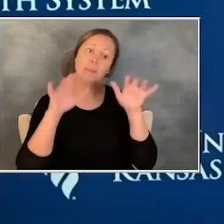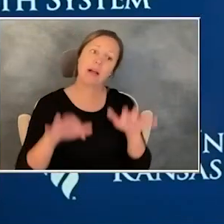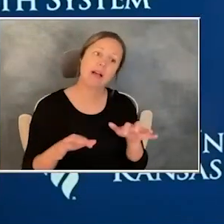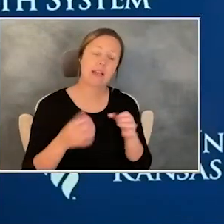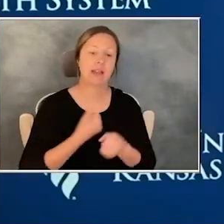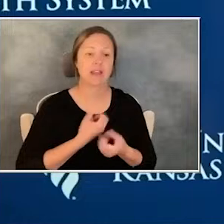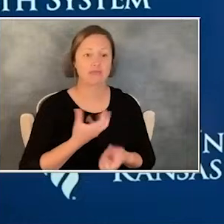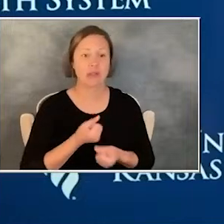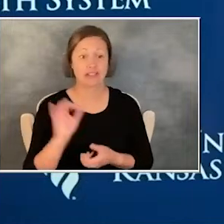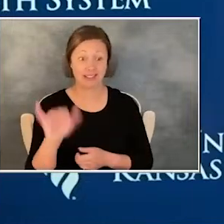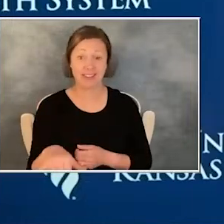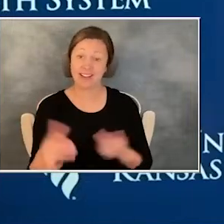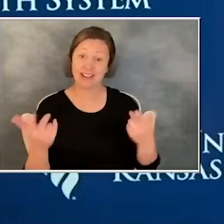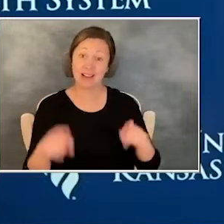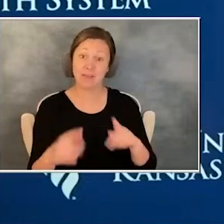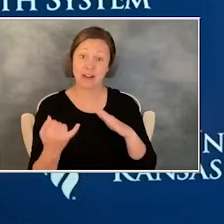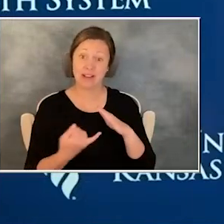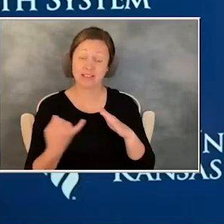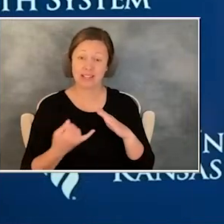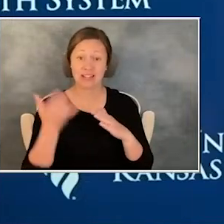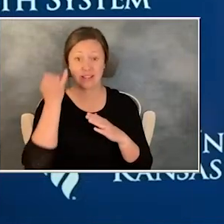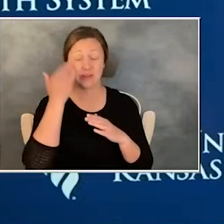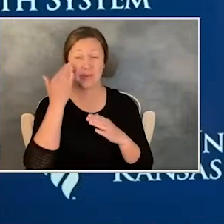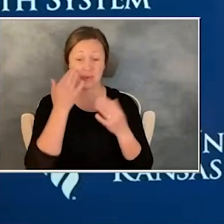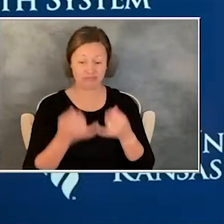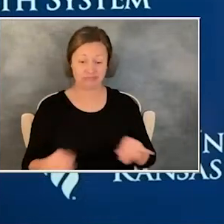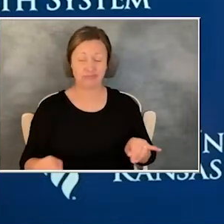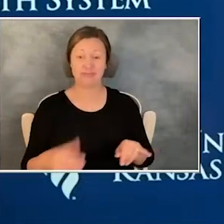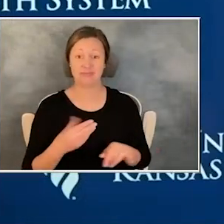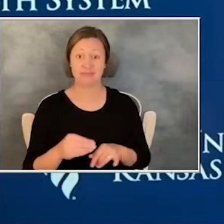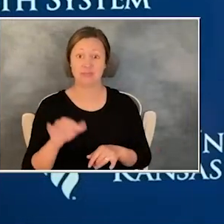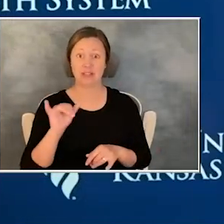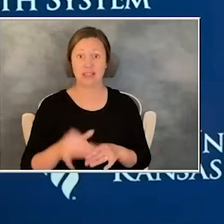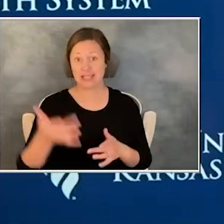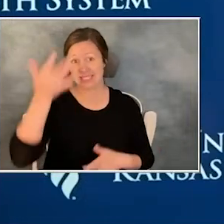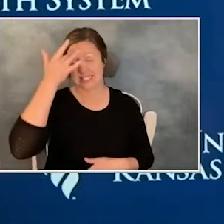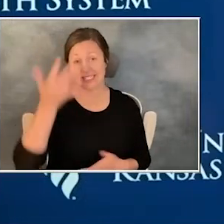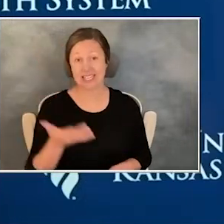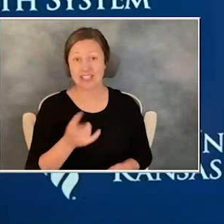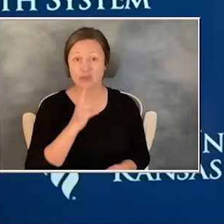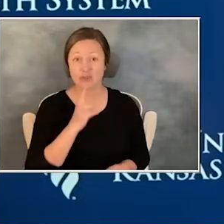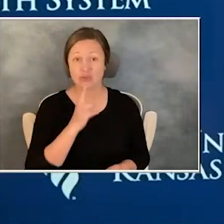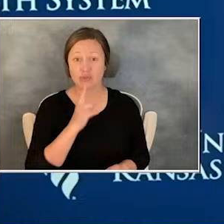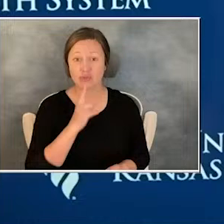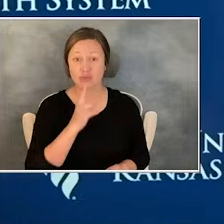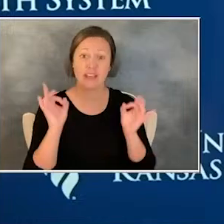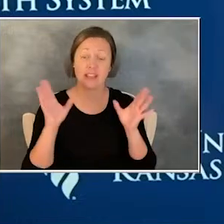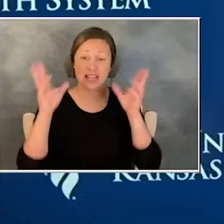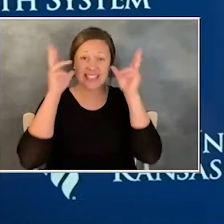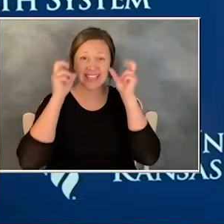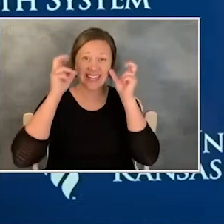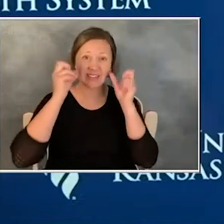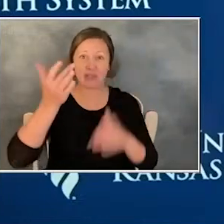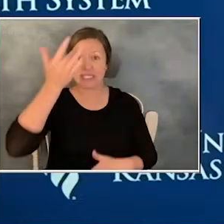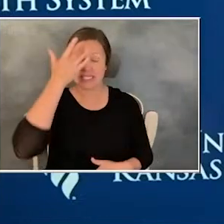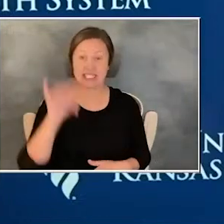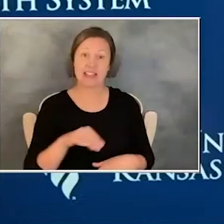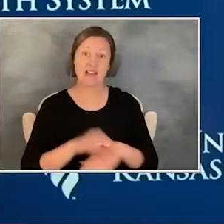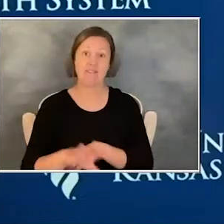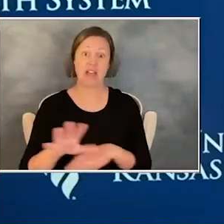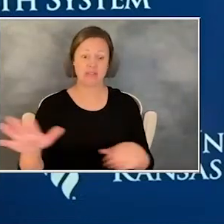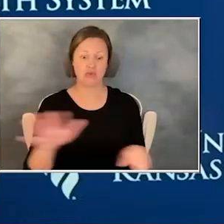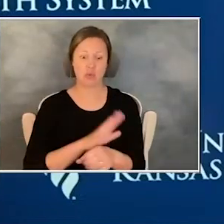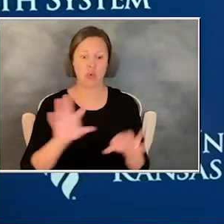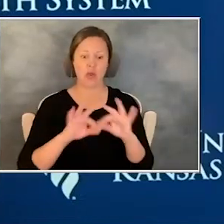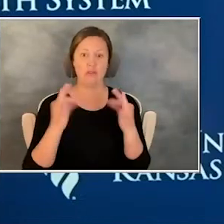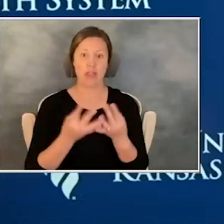was. And you know all about it. And so that's the disease. It's just an evil disease that affects the whole family. And thank you for